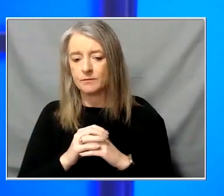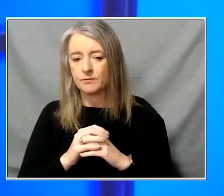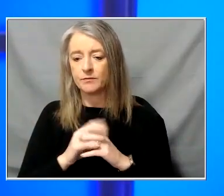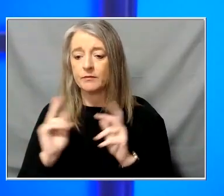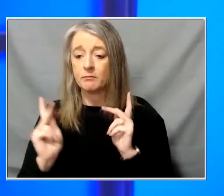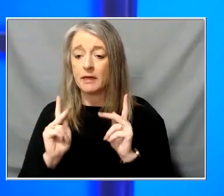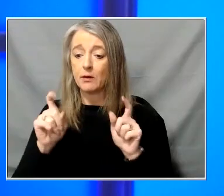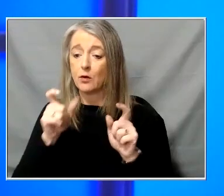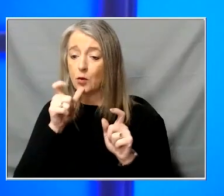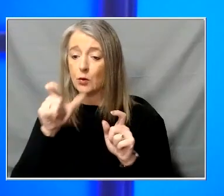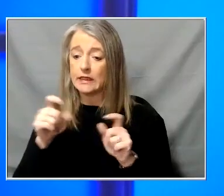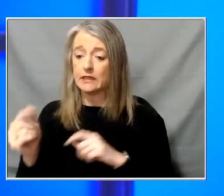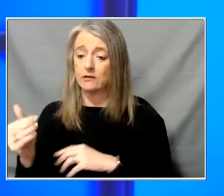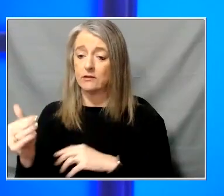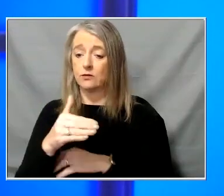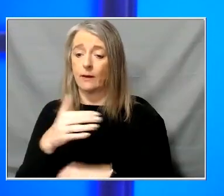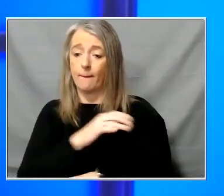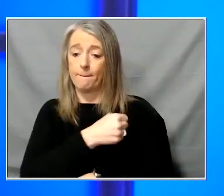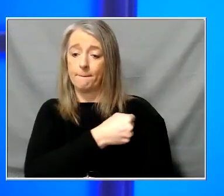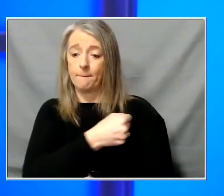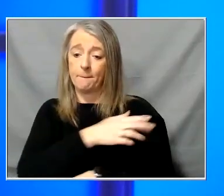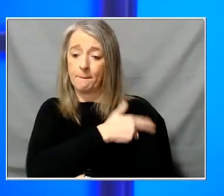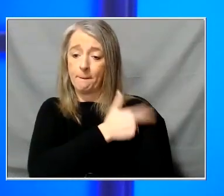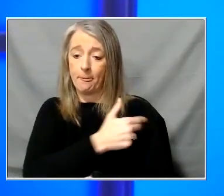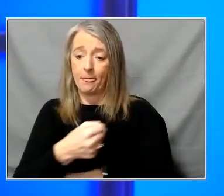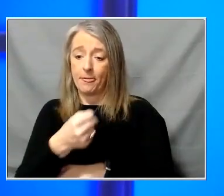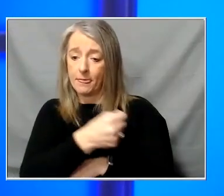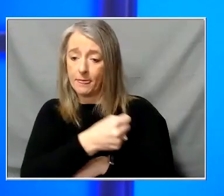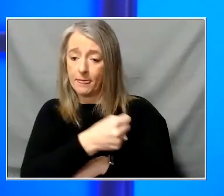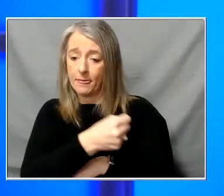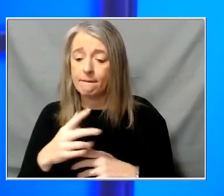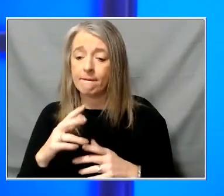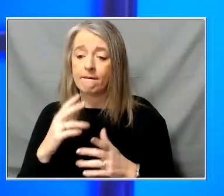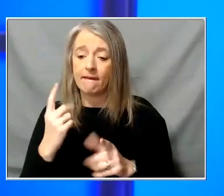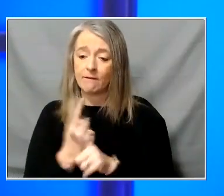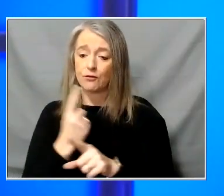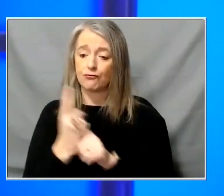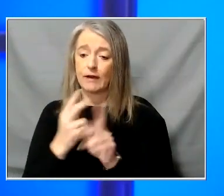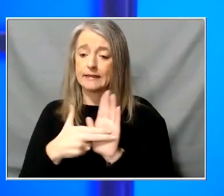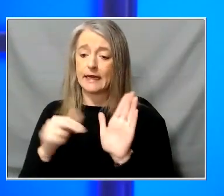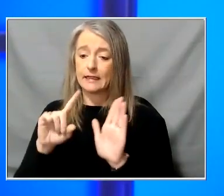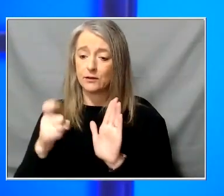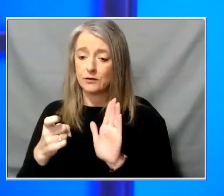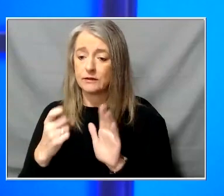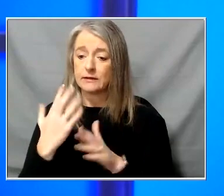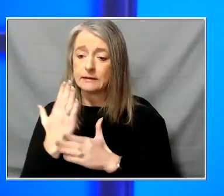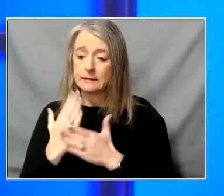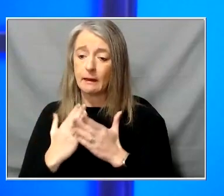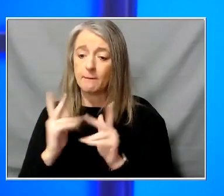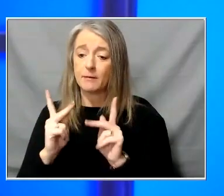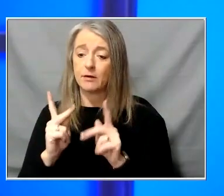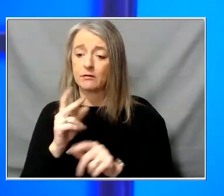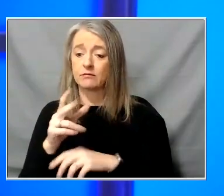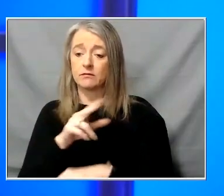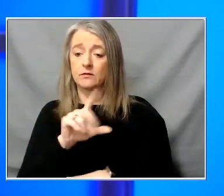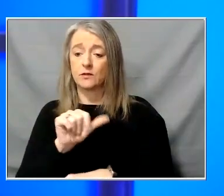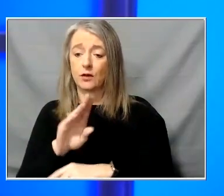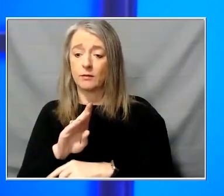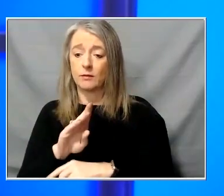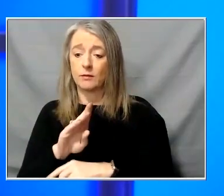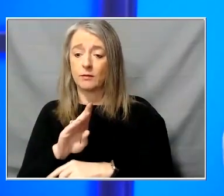to know, how is Mpox spread? Are we learning anything new about that, or at least remind us? And do we need to wear masks to prevent any of that